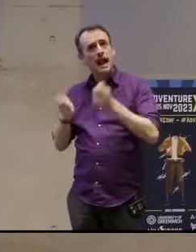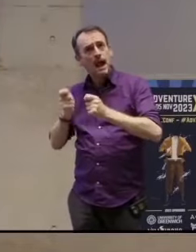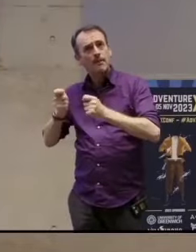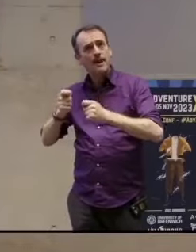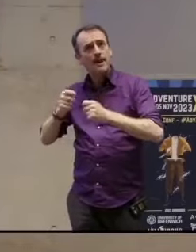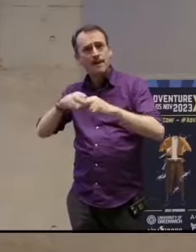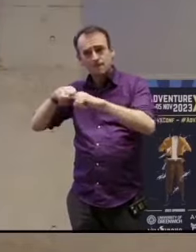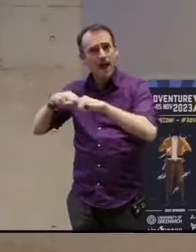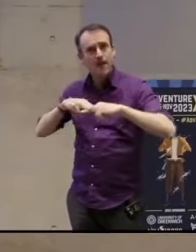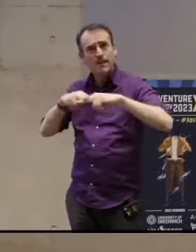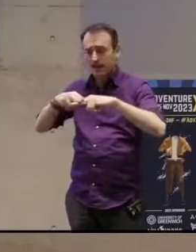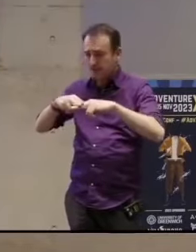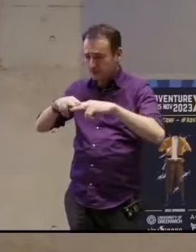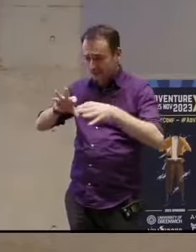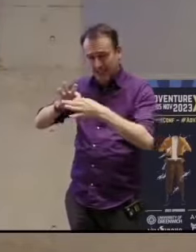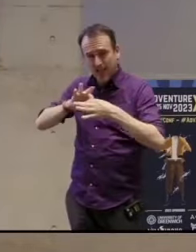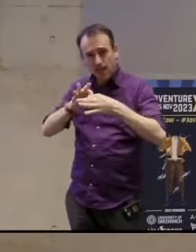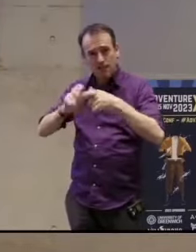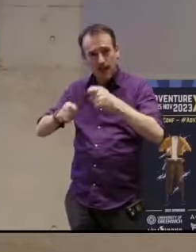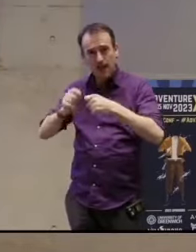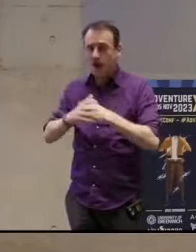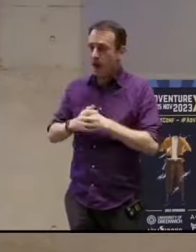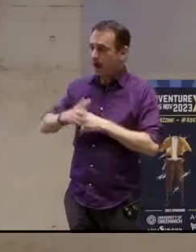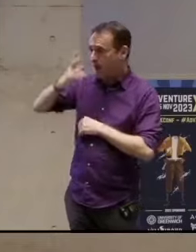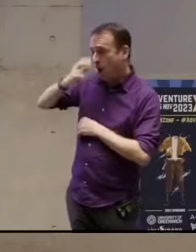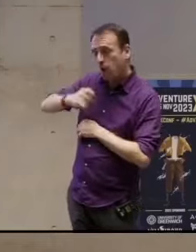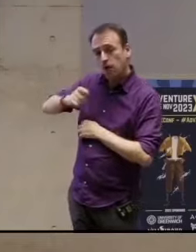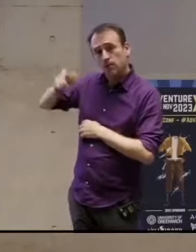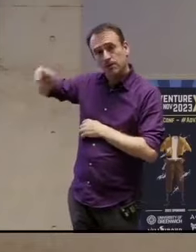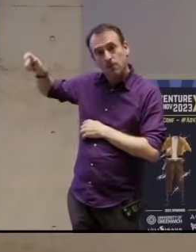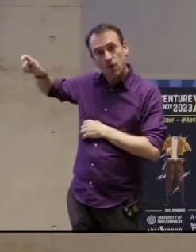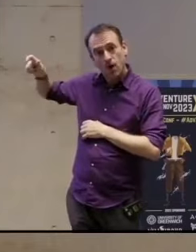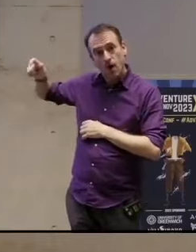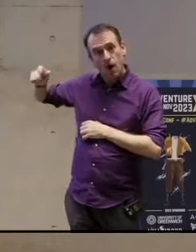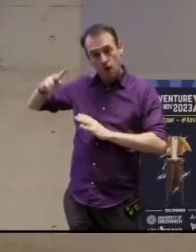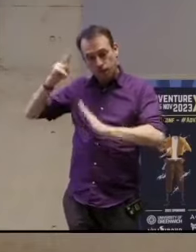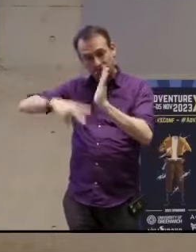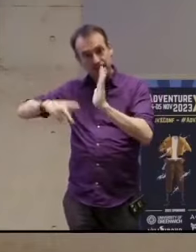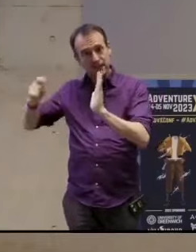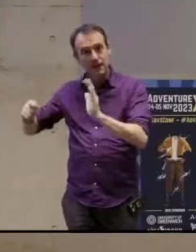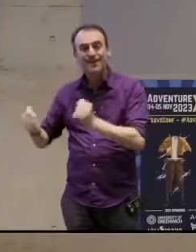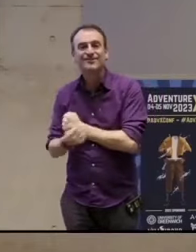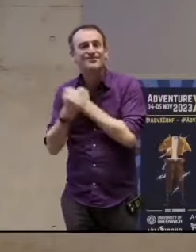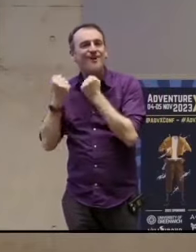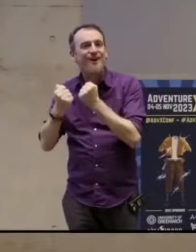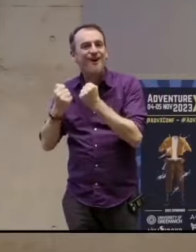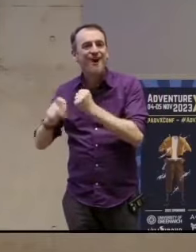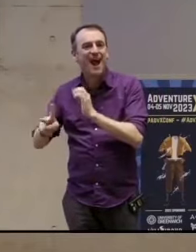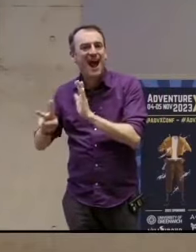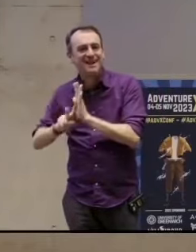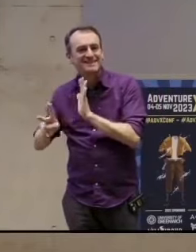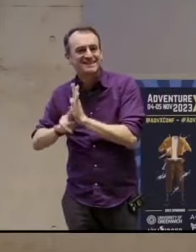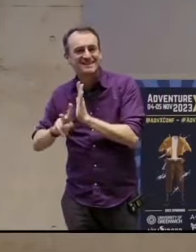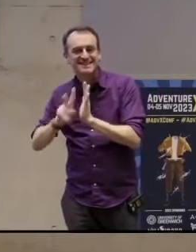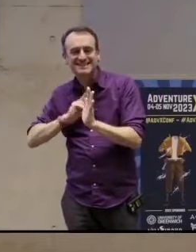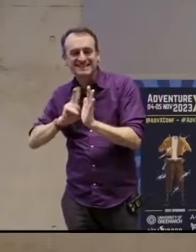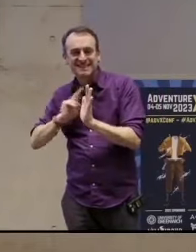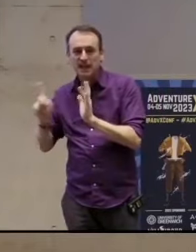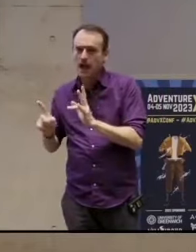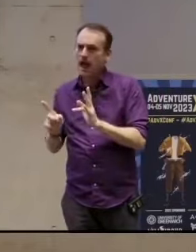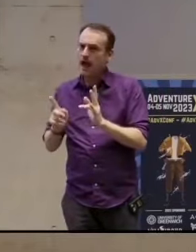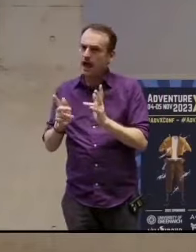and like the elders are reading it in their accent, and it's just reaching so many people, which is